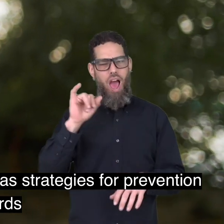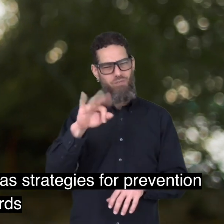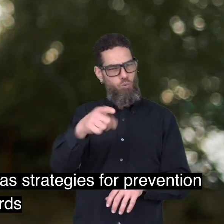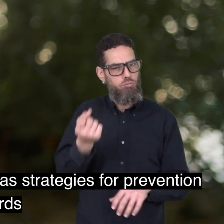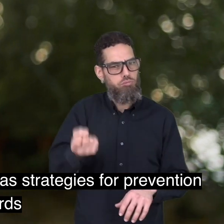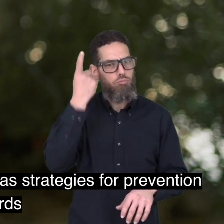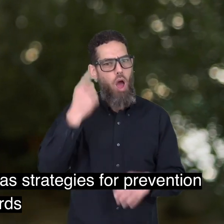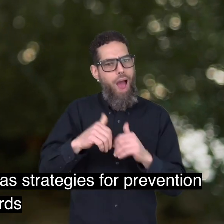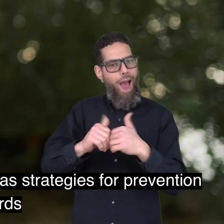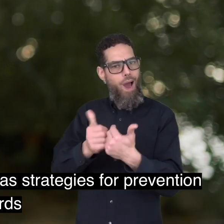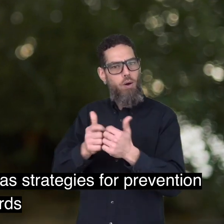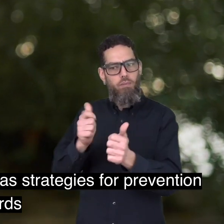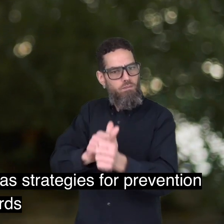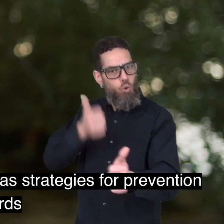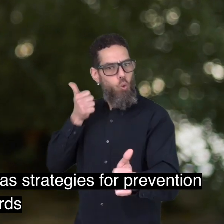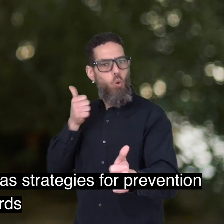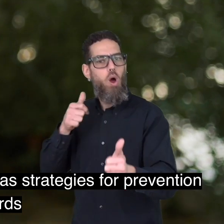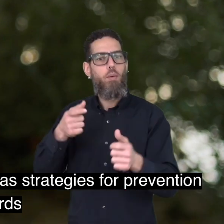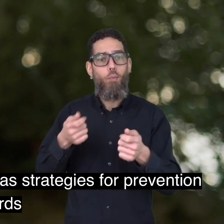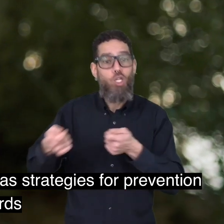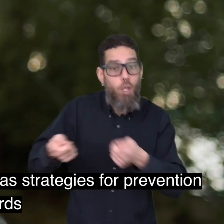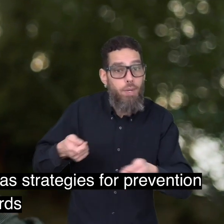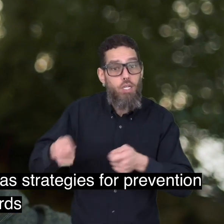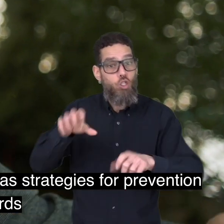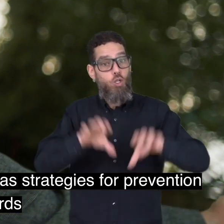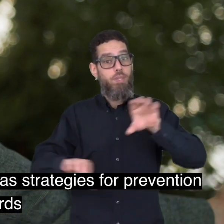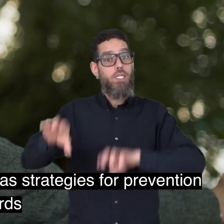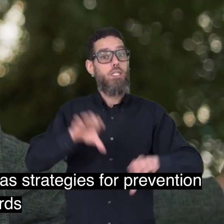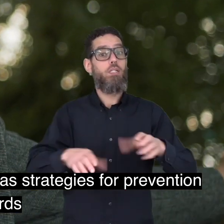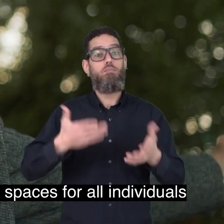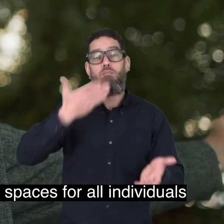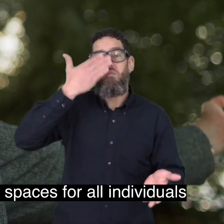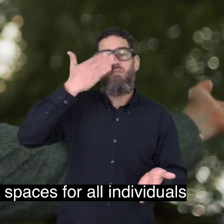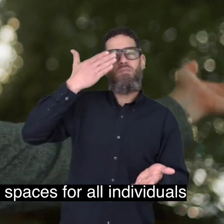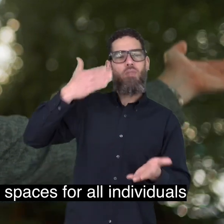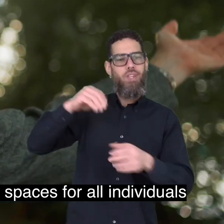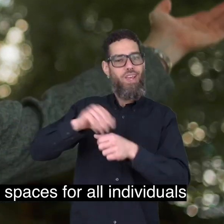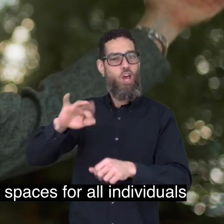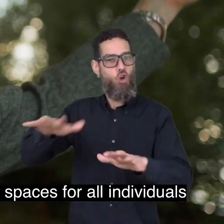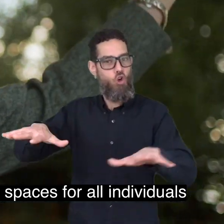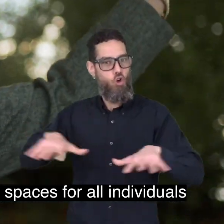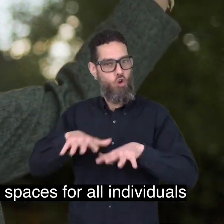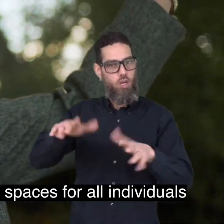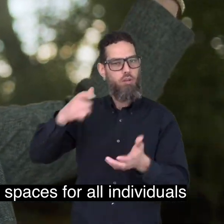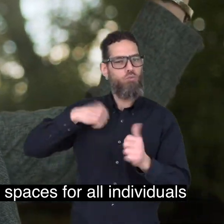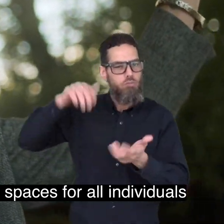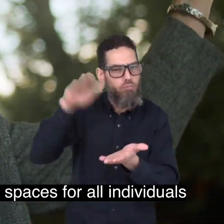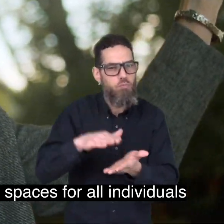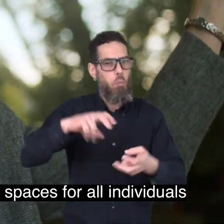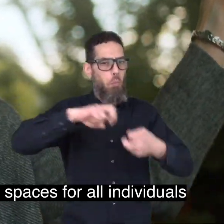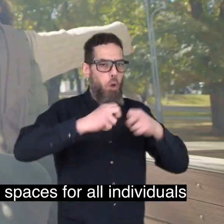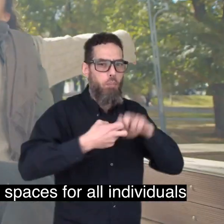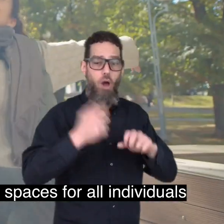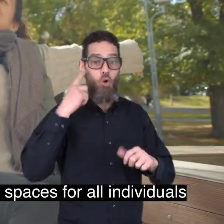causes and symptoms of MCS, as well as strategies for prevention and management, we can work towards creating healthier and more